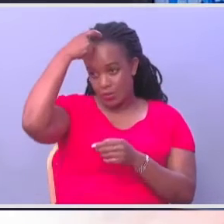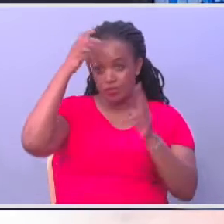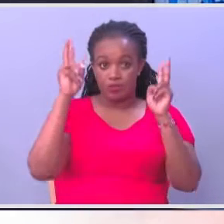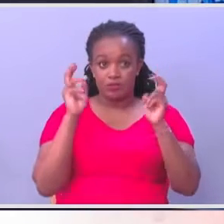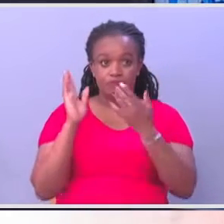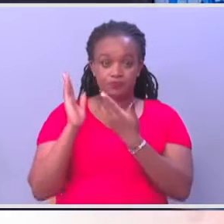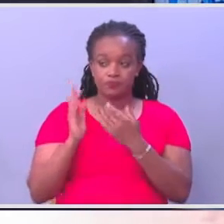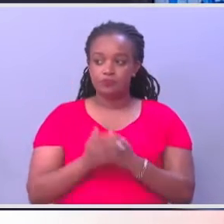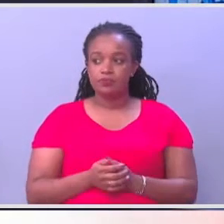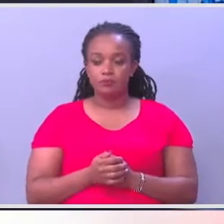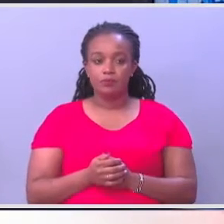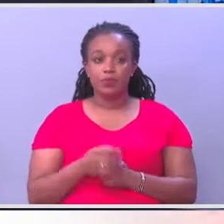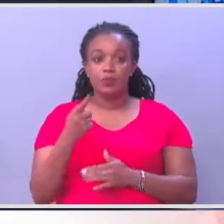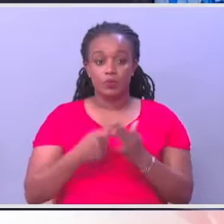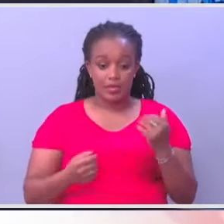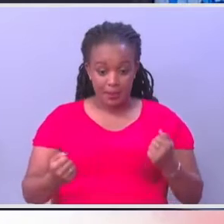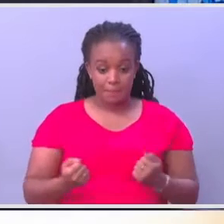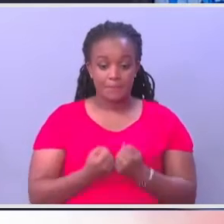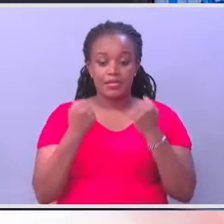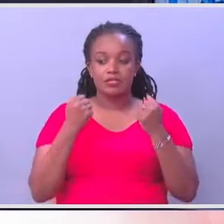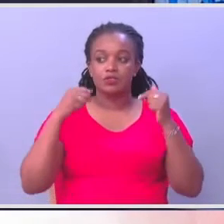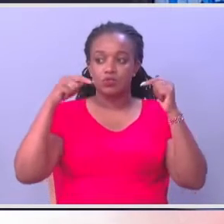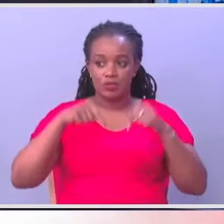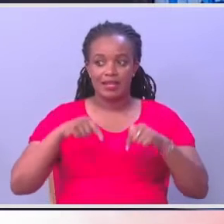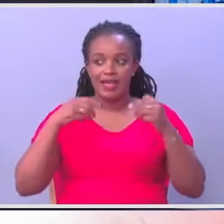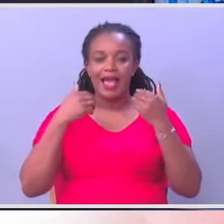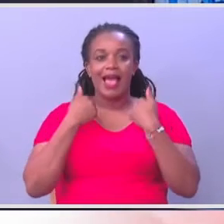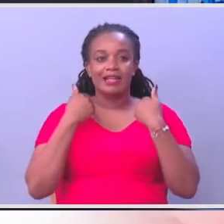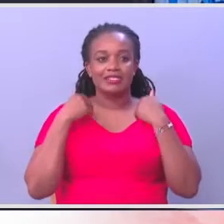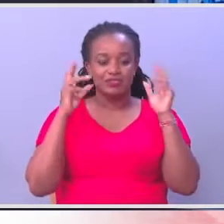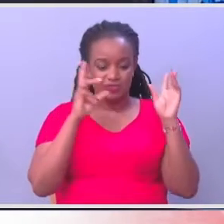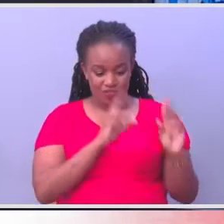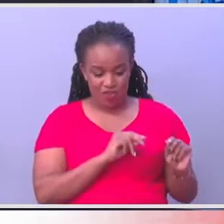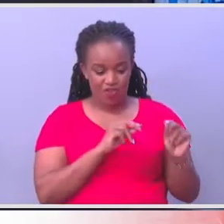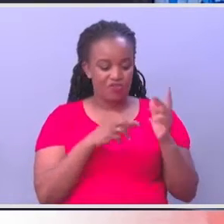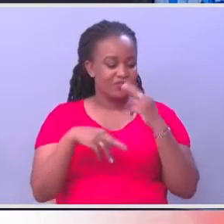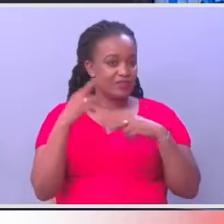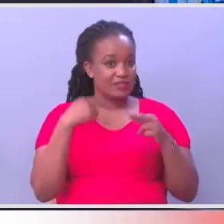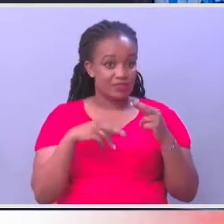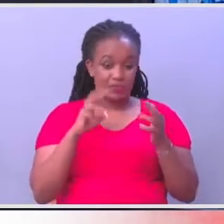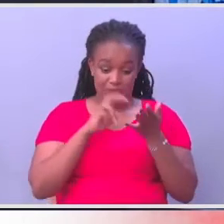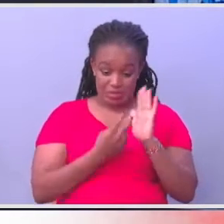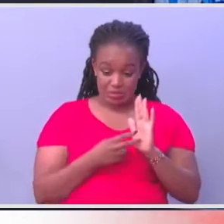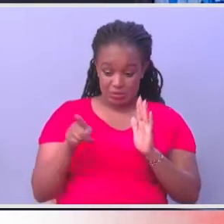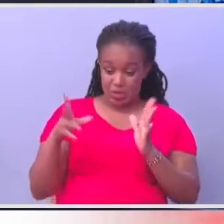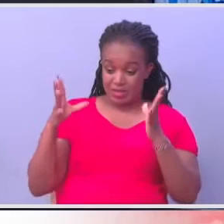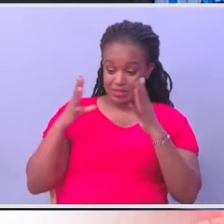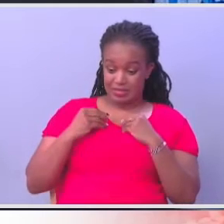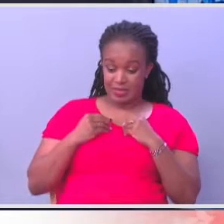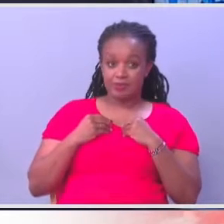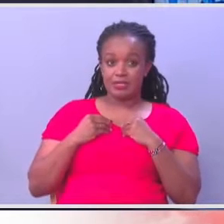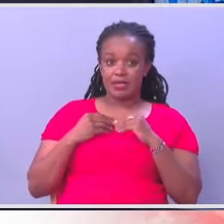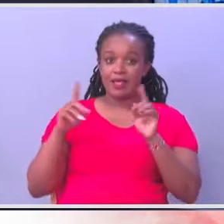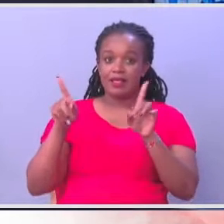you acknowledge him. What happens today has no reflection on that. Fair enough. That's where matters are. We will come to that. So you acknowledge him as the party leader? No, we don't acknowledge